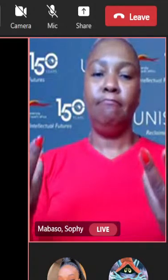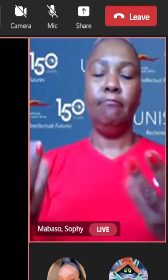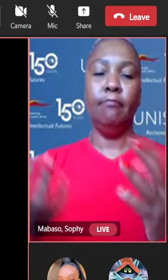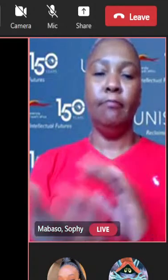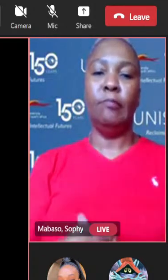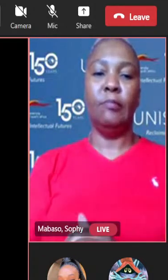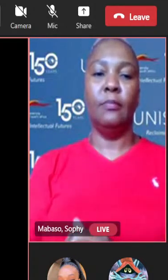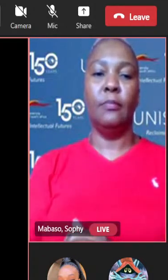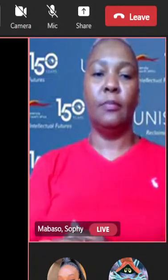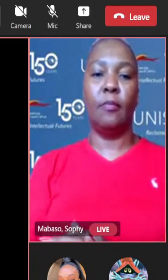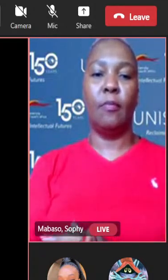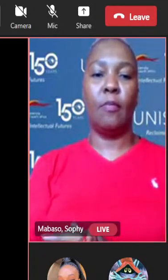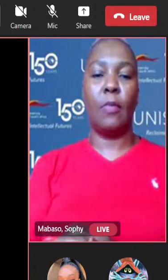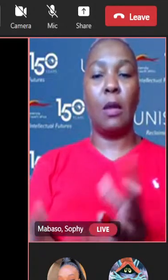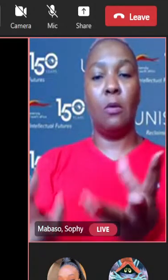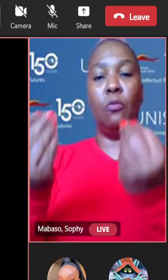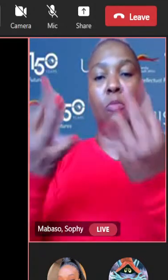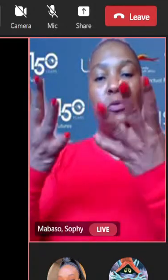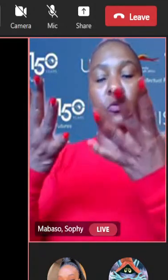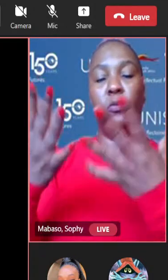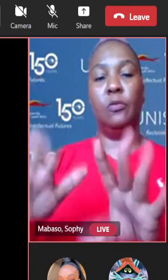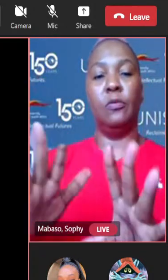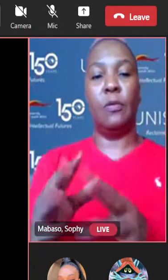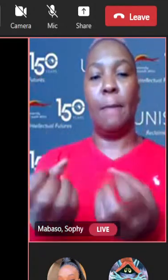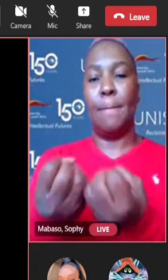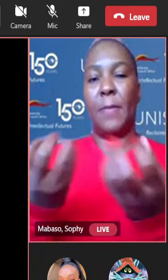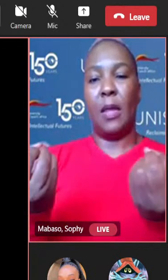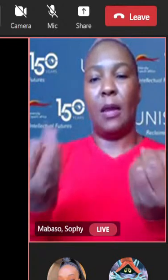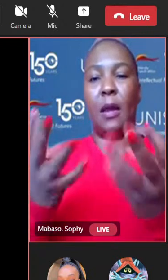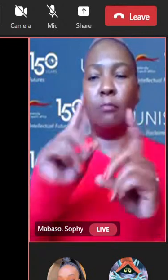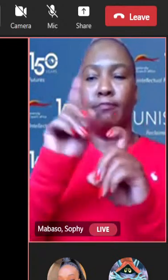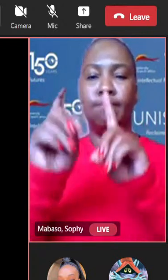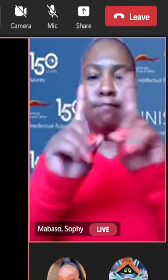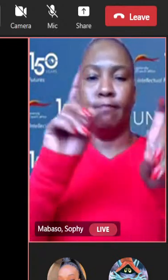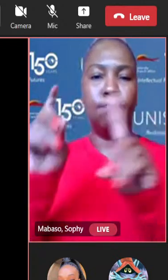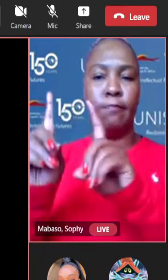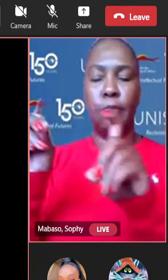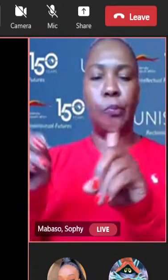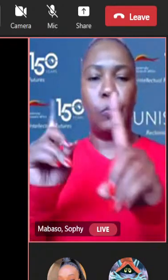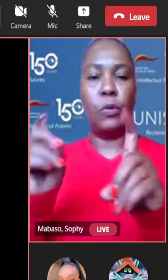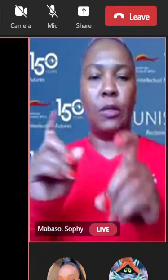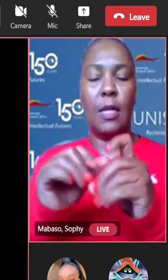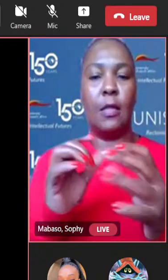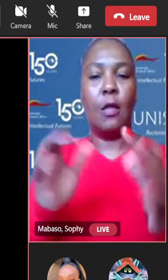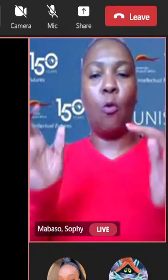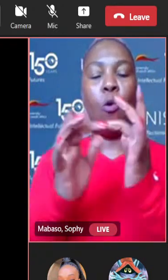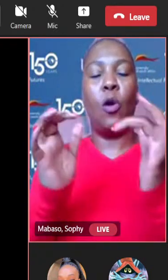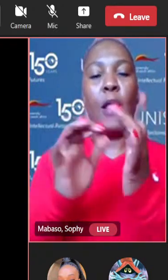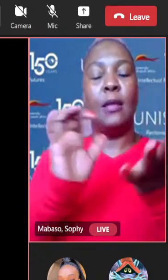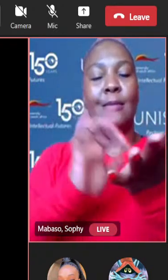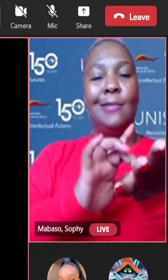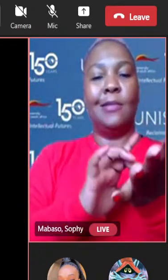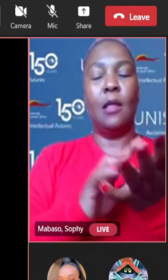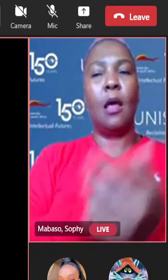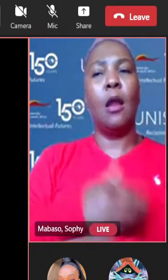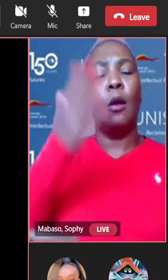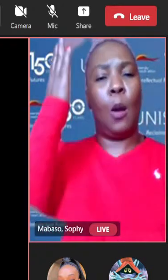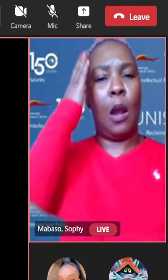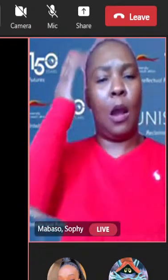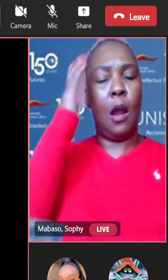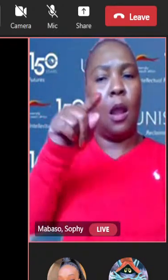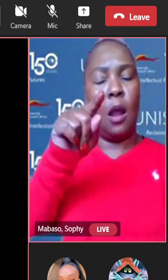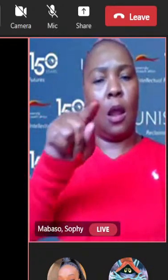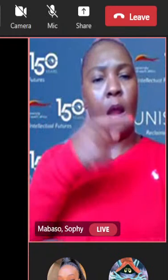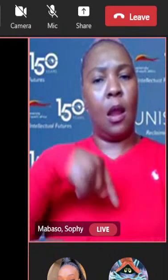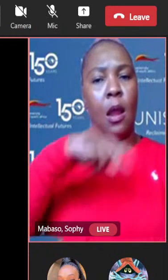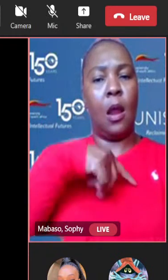We receive quite a lot of inquiries in the contact center, but please note that our number,